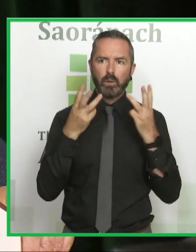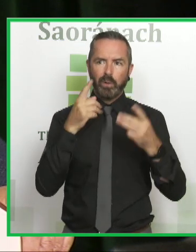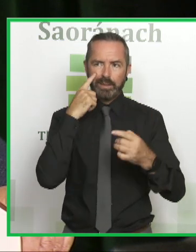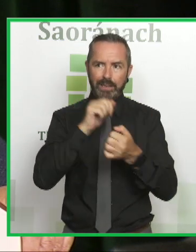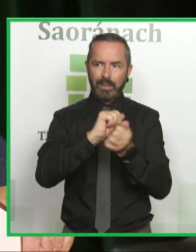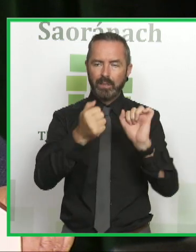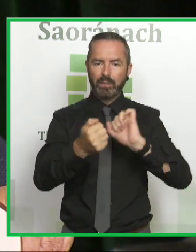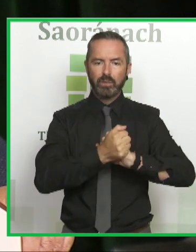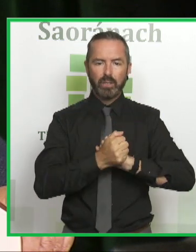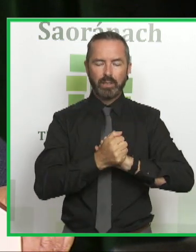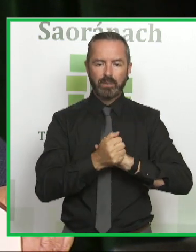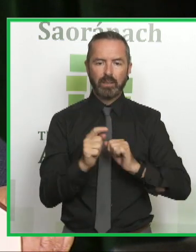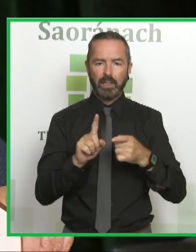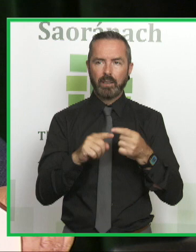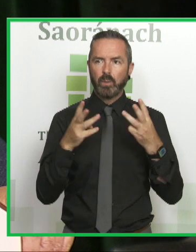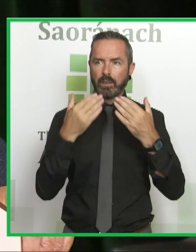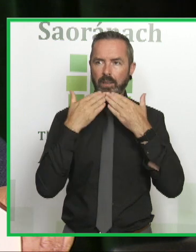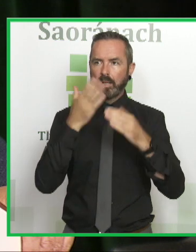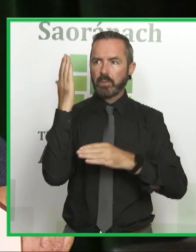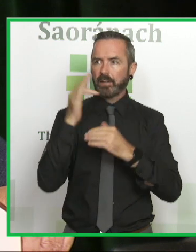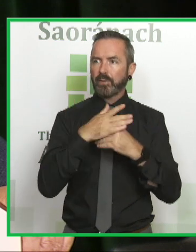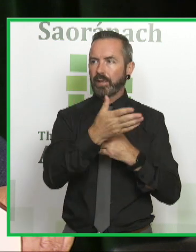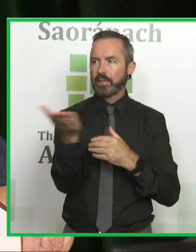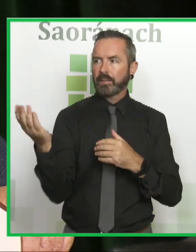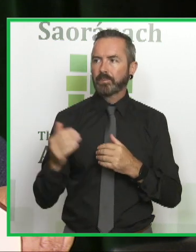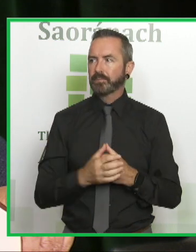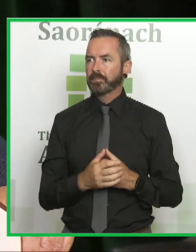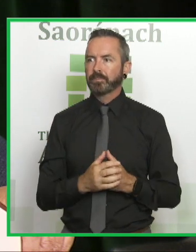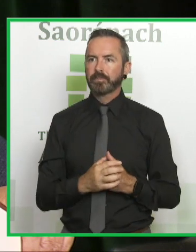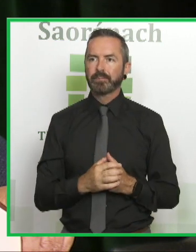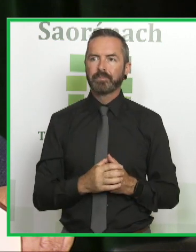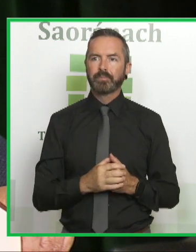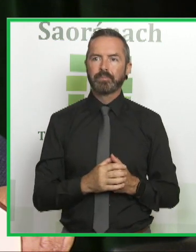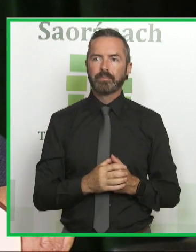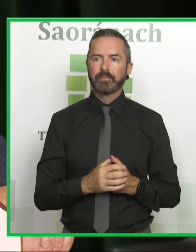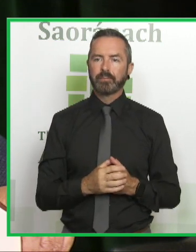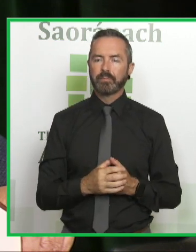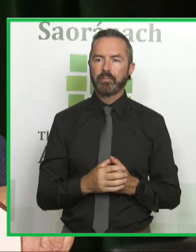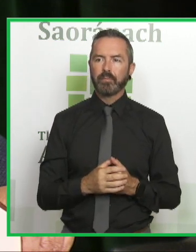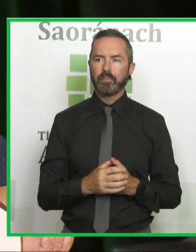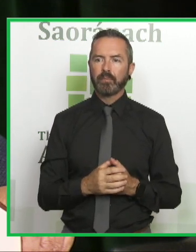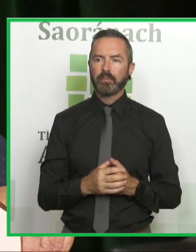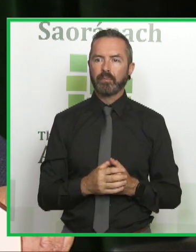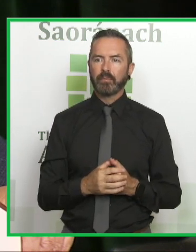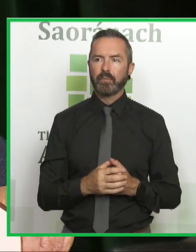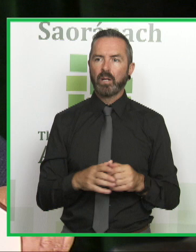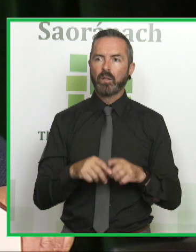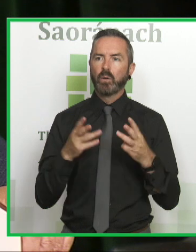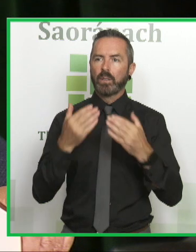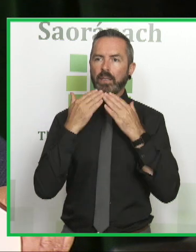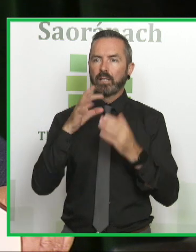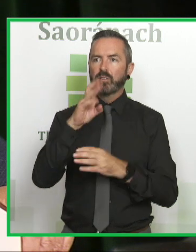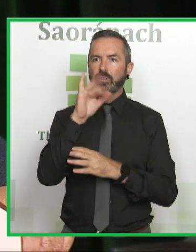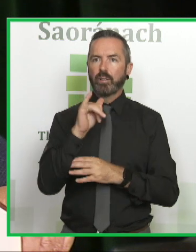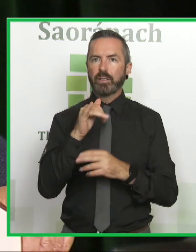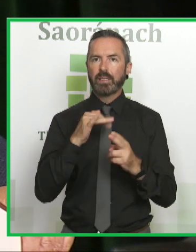change happen. And I want to thank all of our presenters for that. Last couple of things, I just want to, Jerry and Sound and